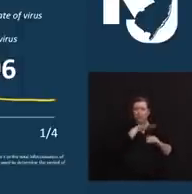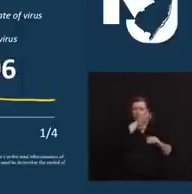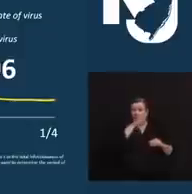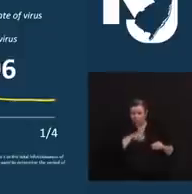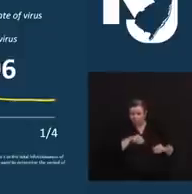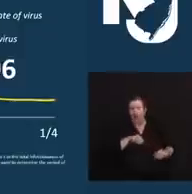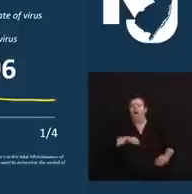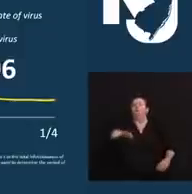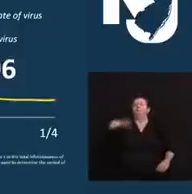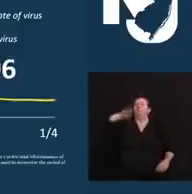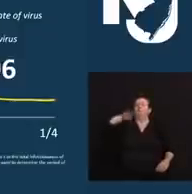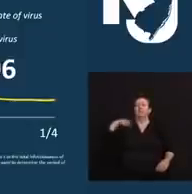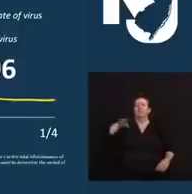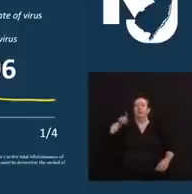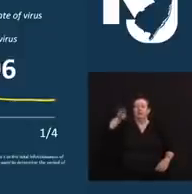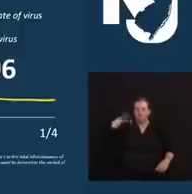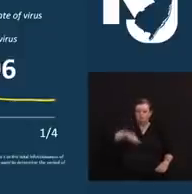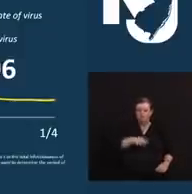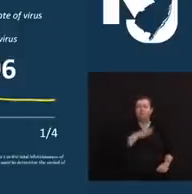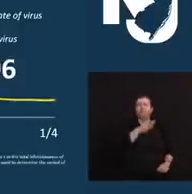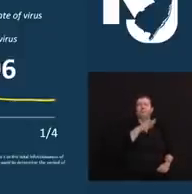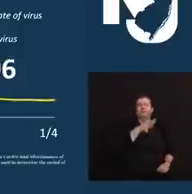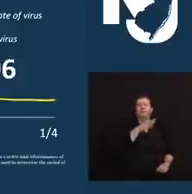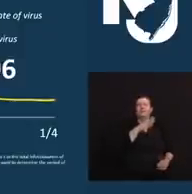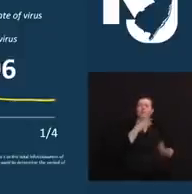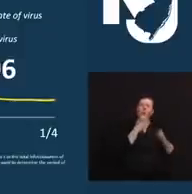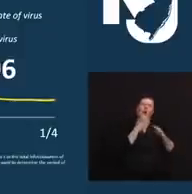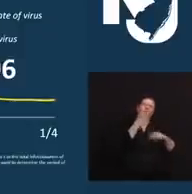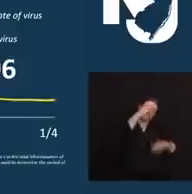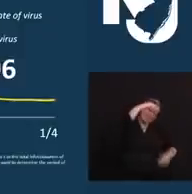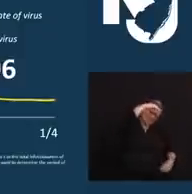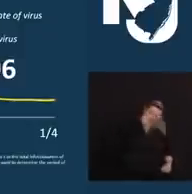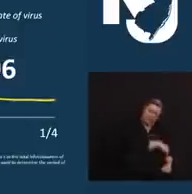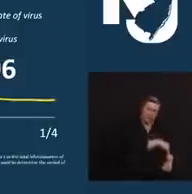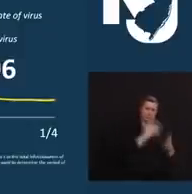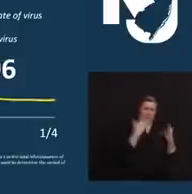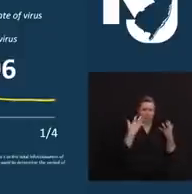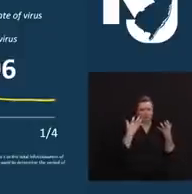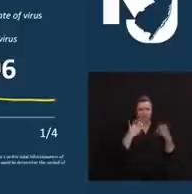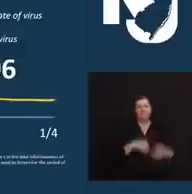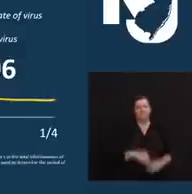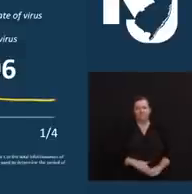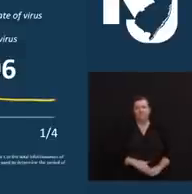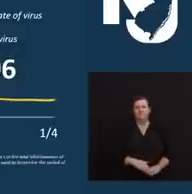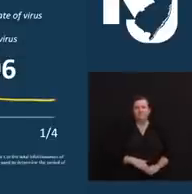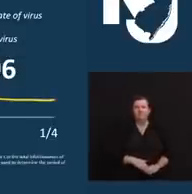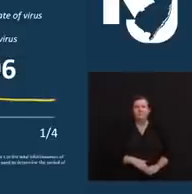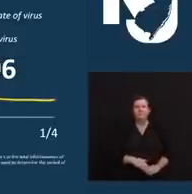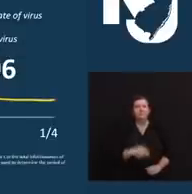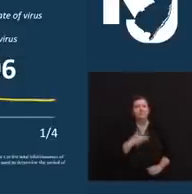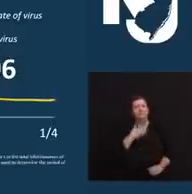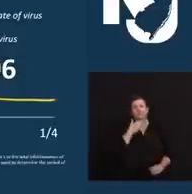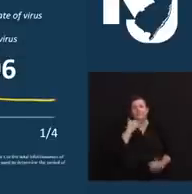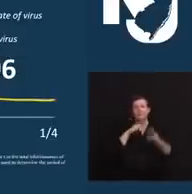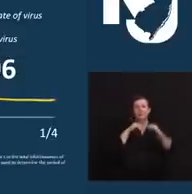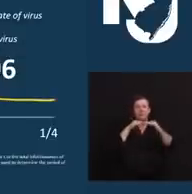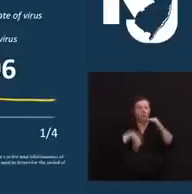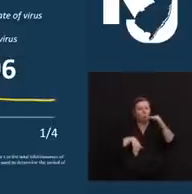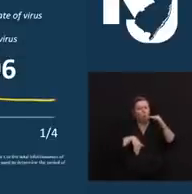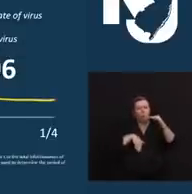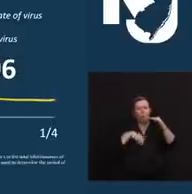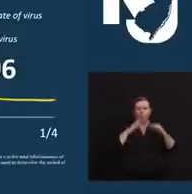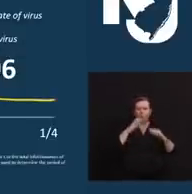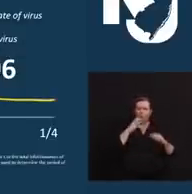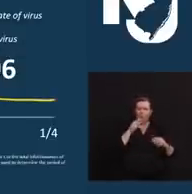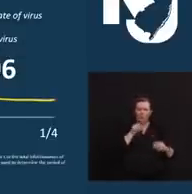start feeling really good about that. And obviously, the lower that goes, the better our long-term prospects